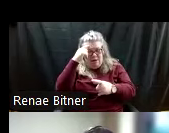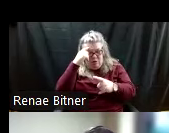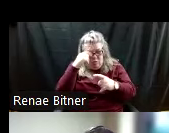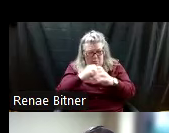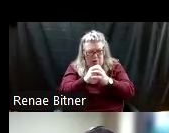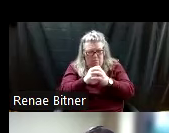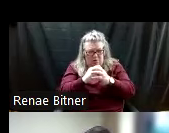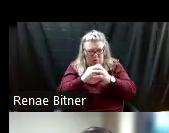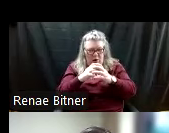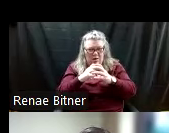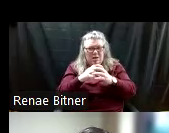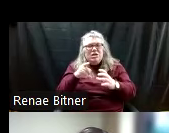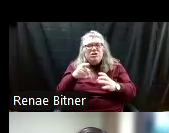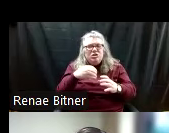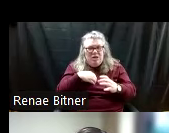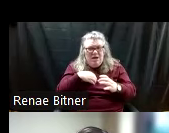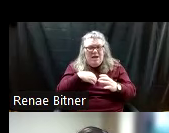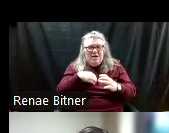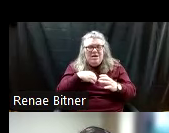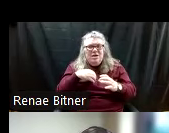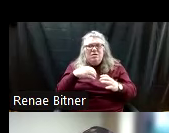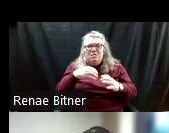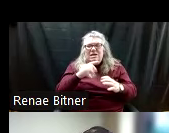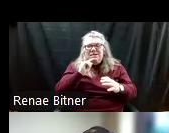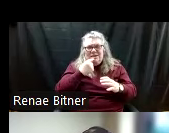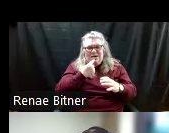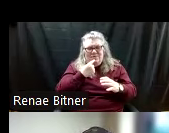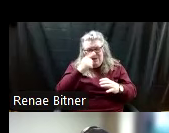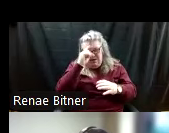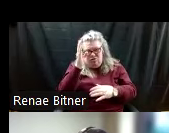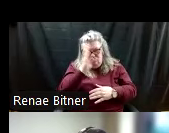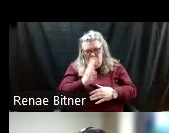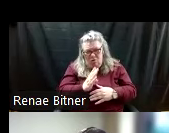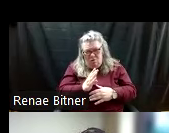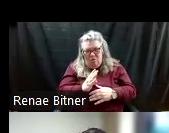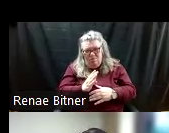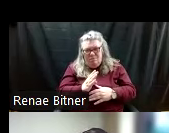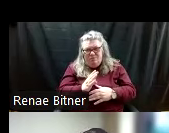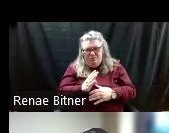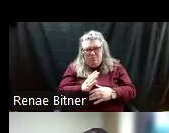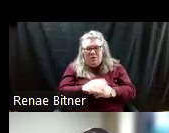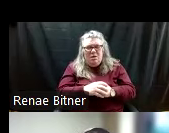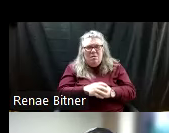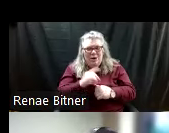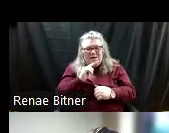did experience a cerebral infarction or a pretty significant stroke.